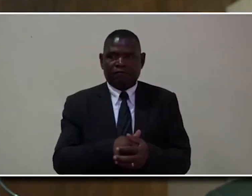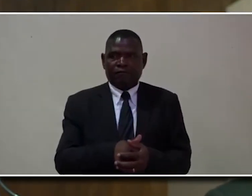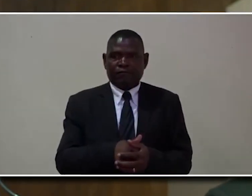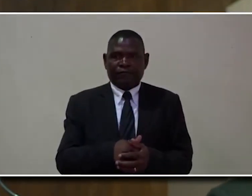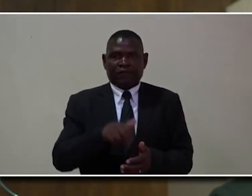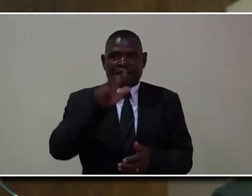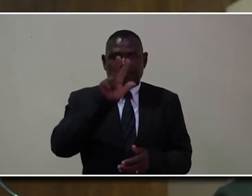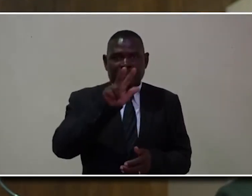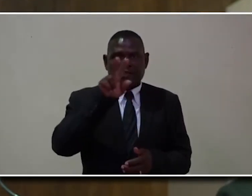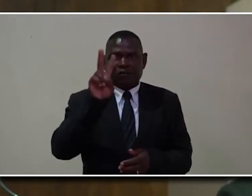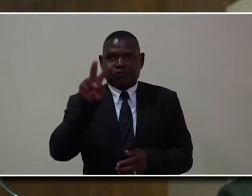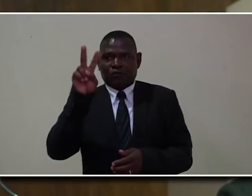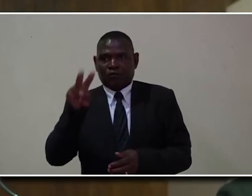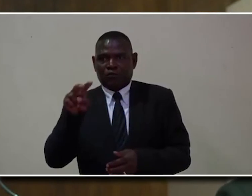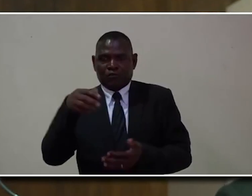Hymnal.